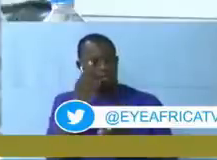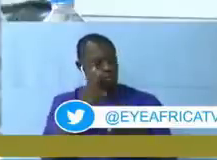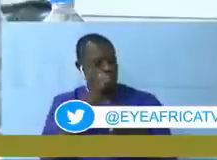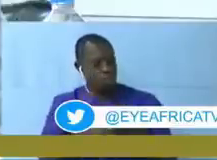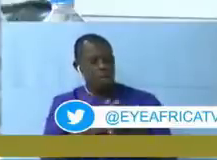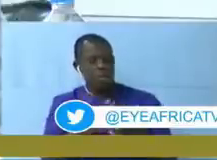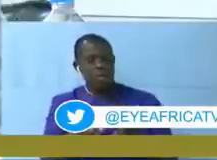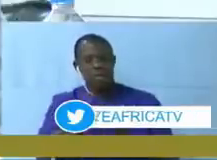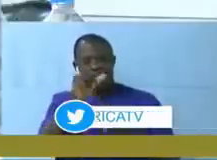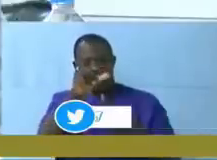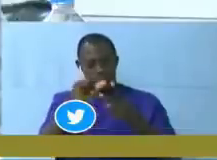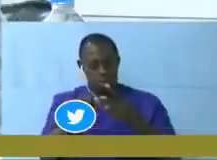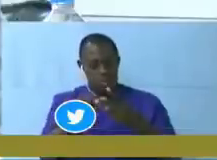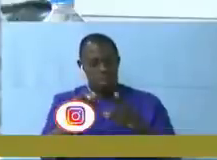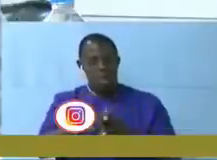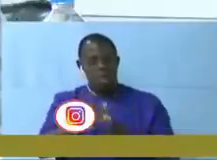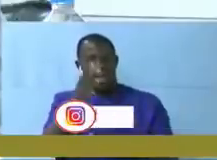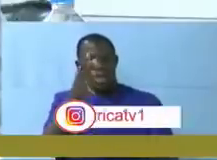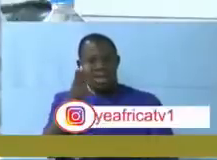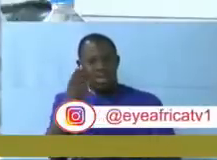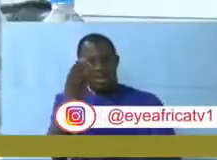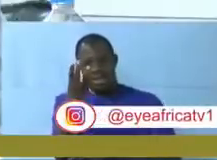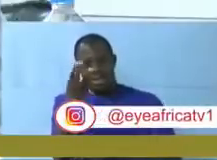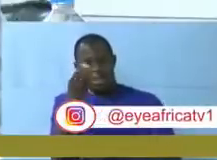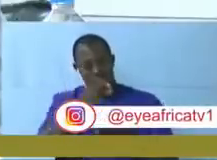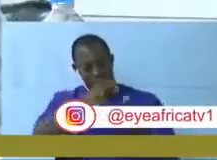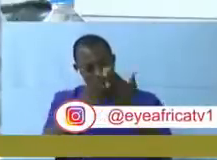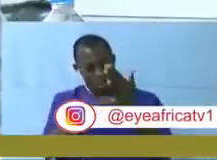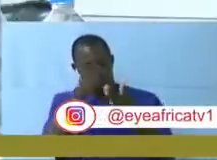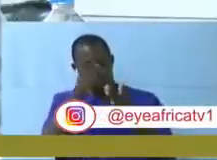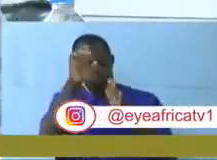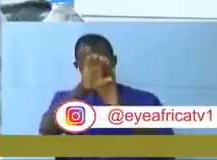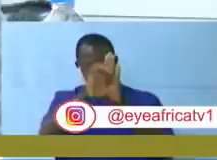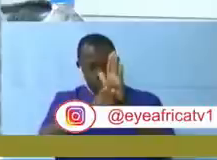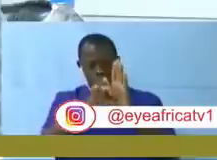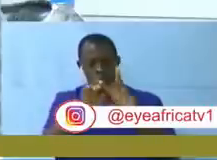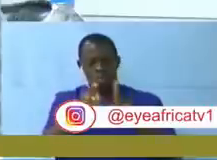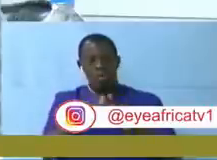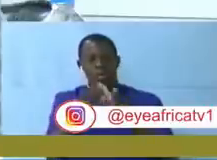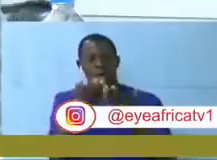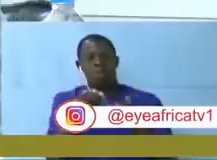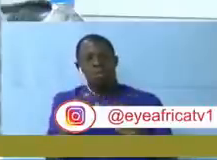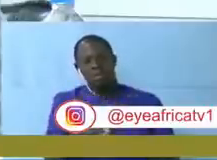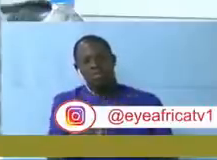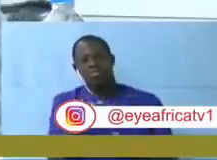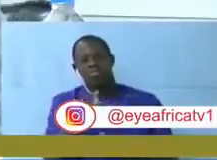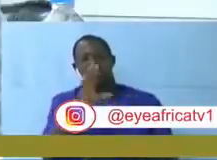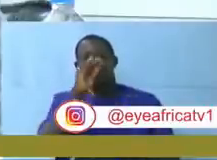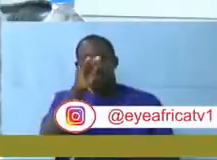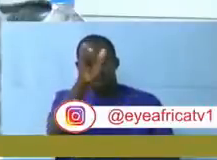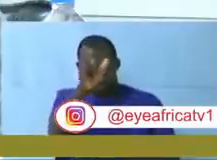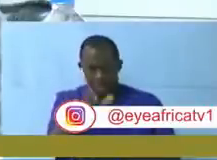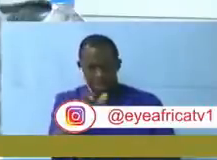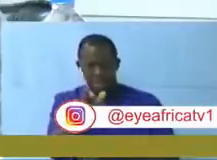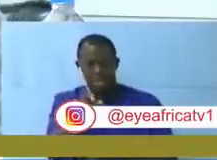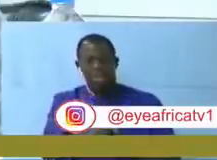it provided the speaker, deputy speaker, were to come from elected members, and